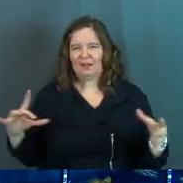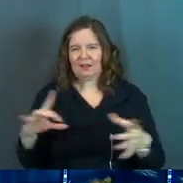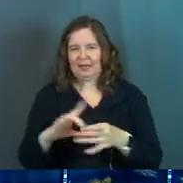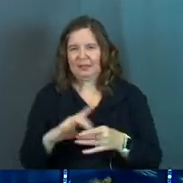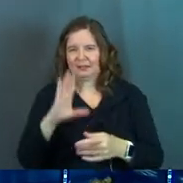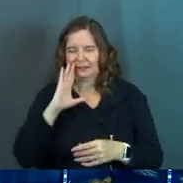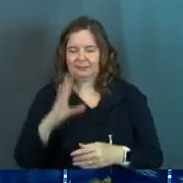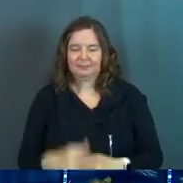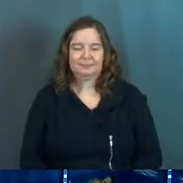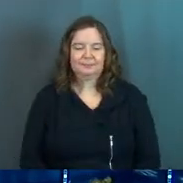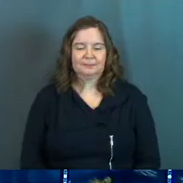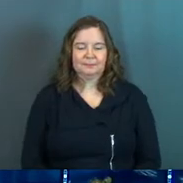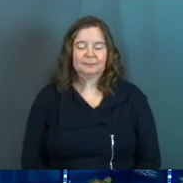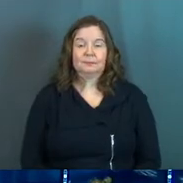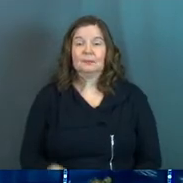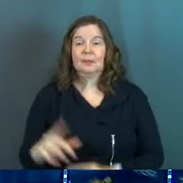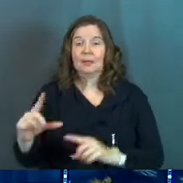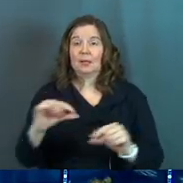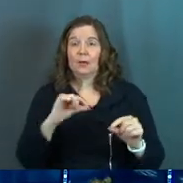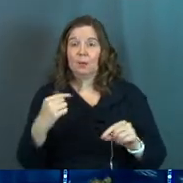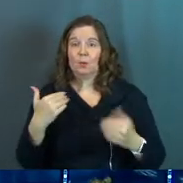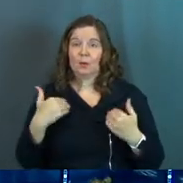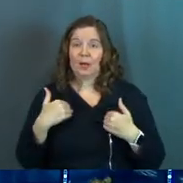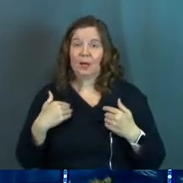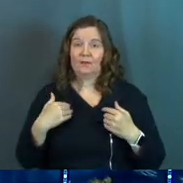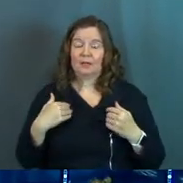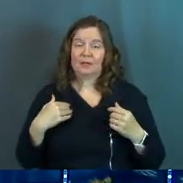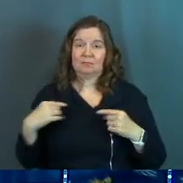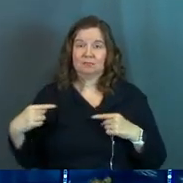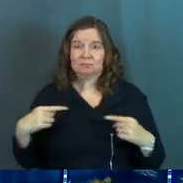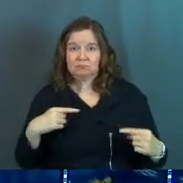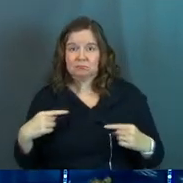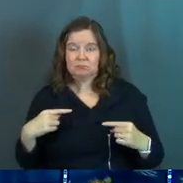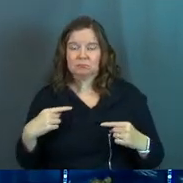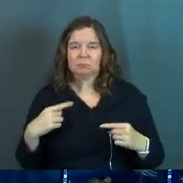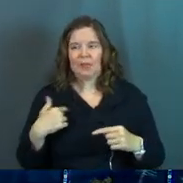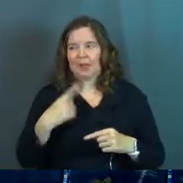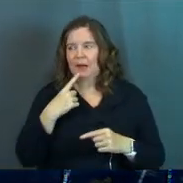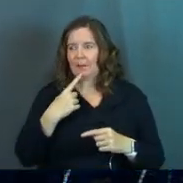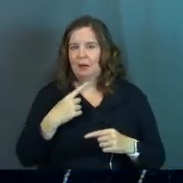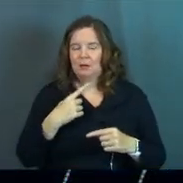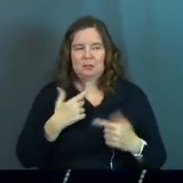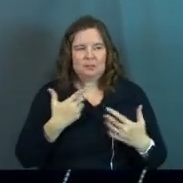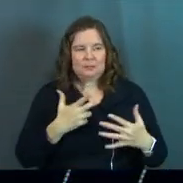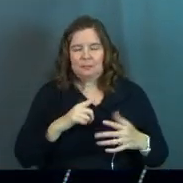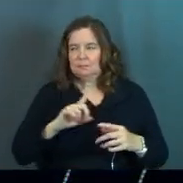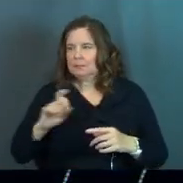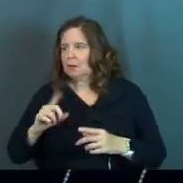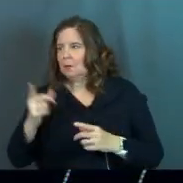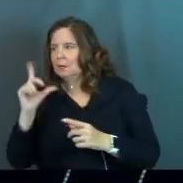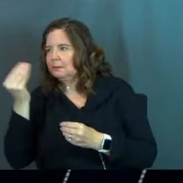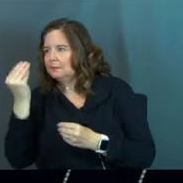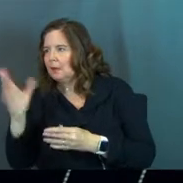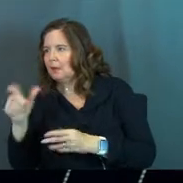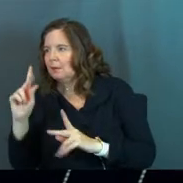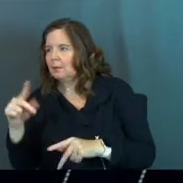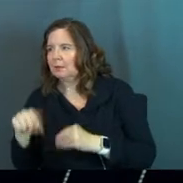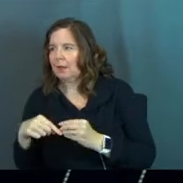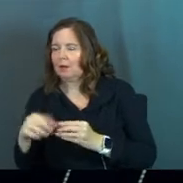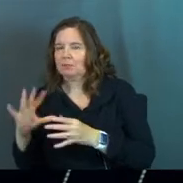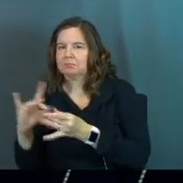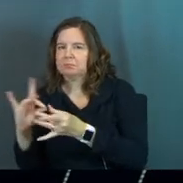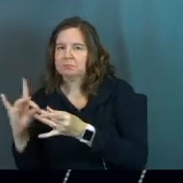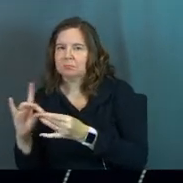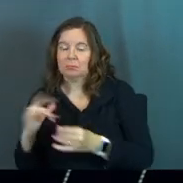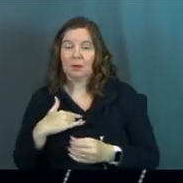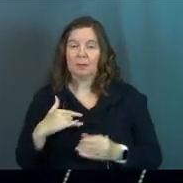it. Gossip is we're having a fight, and then I'm going to go and tell somebody else about it. That's the basic thing. We all know